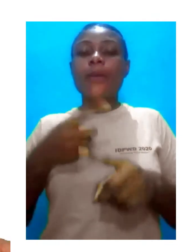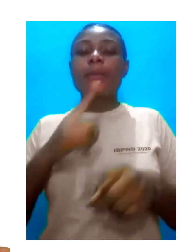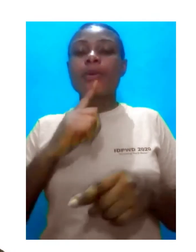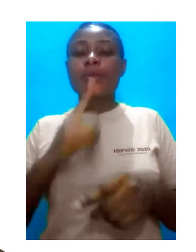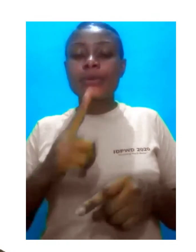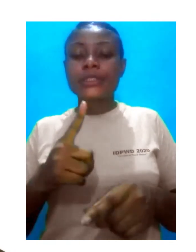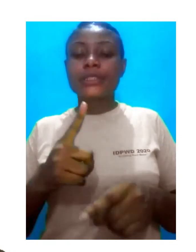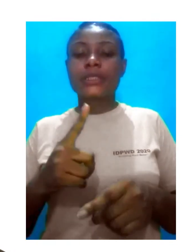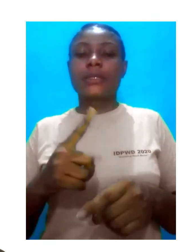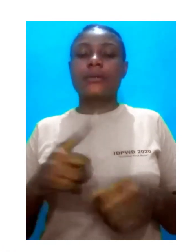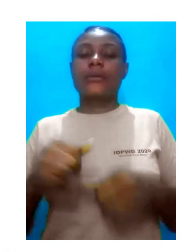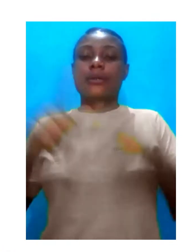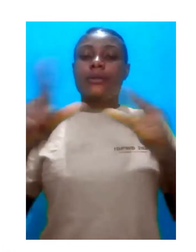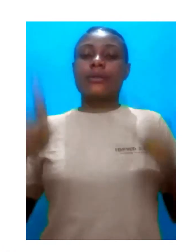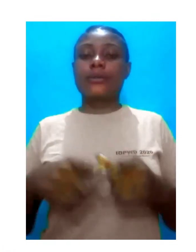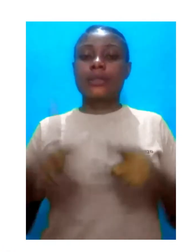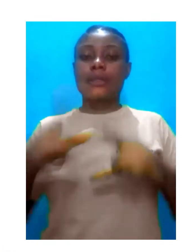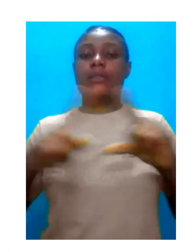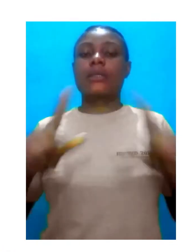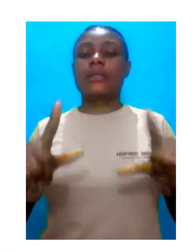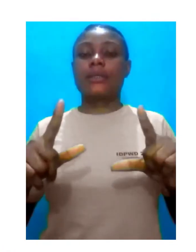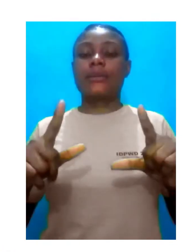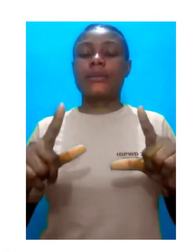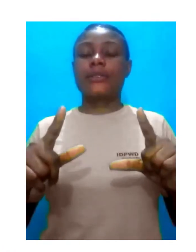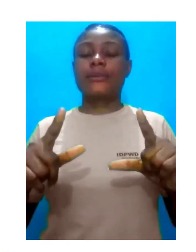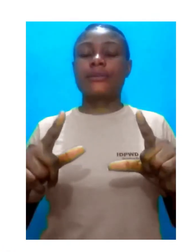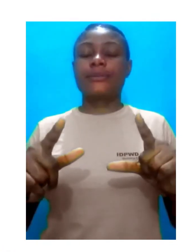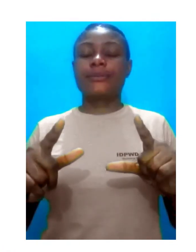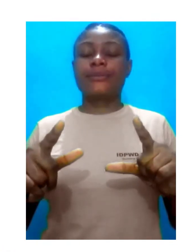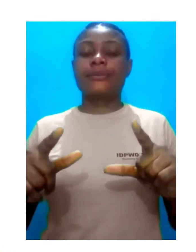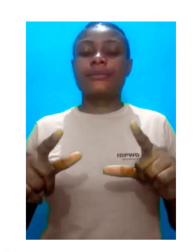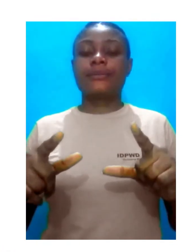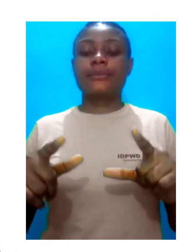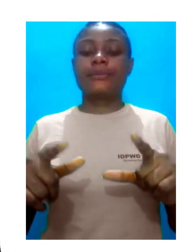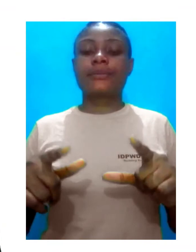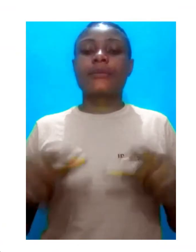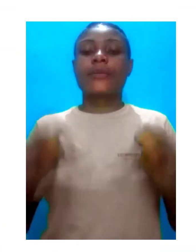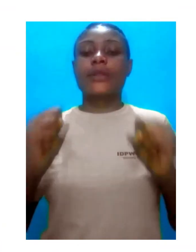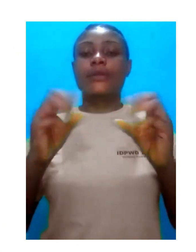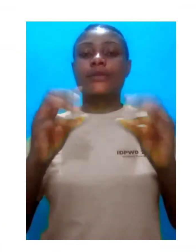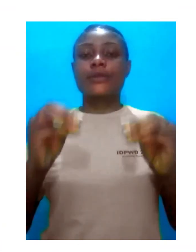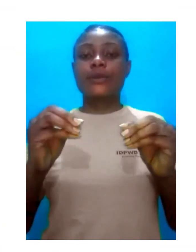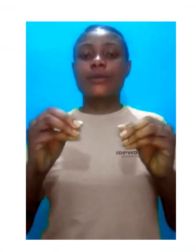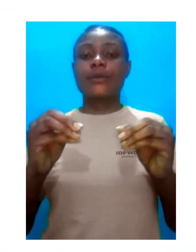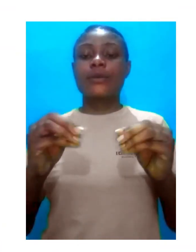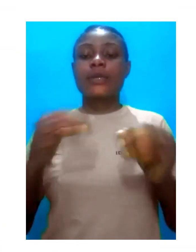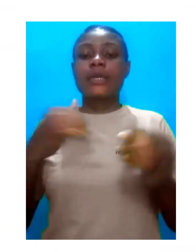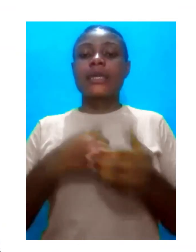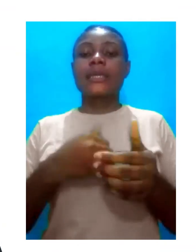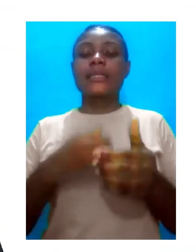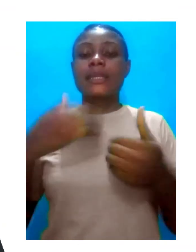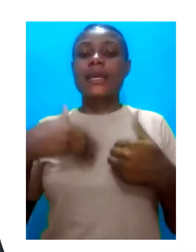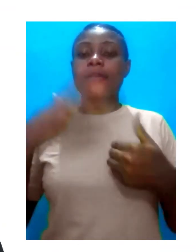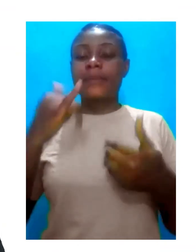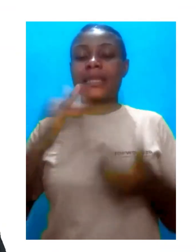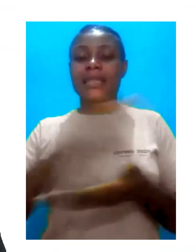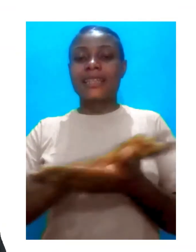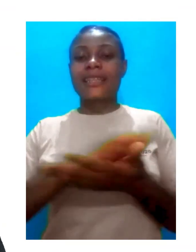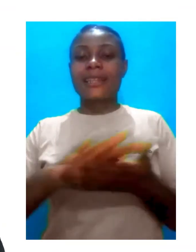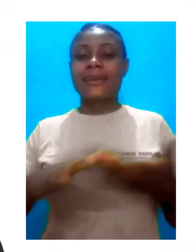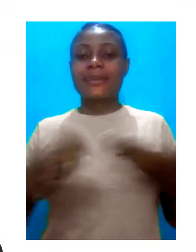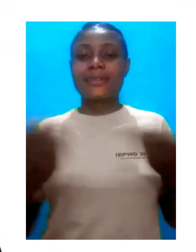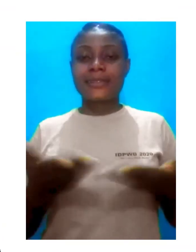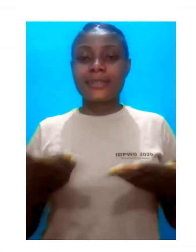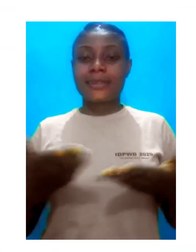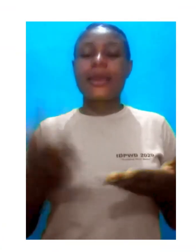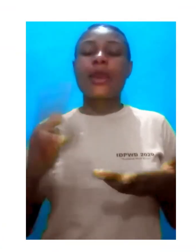sign segments from an original indigenous sign language. All right,